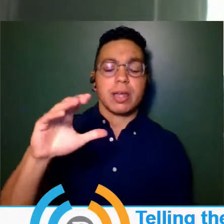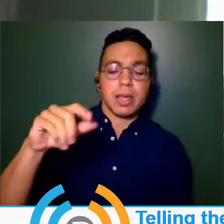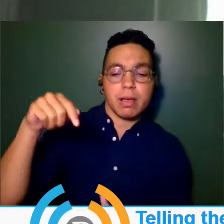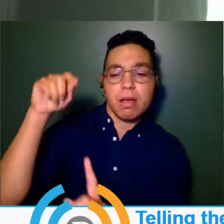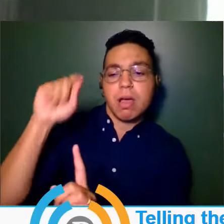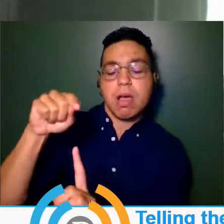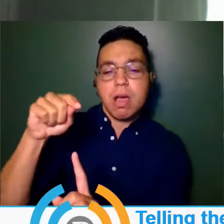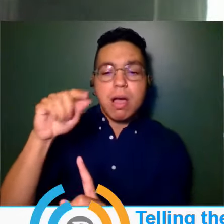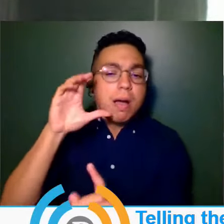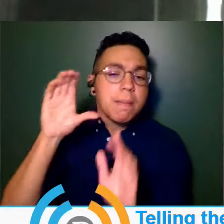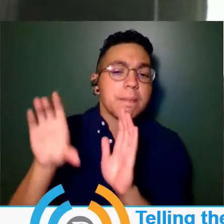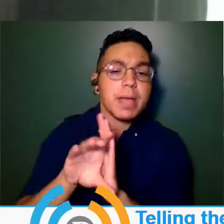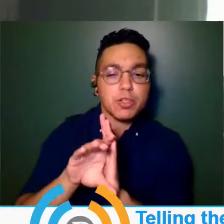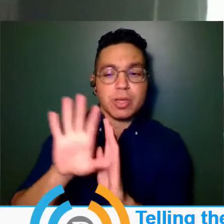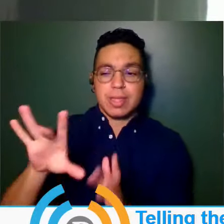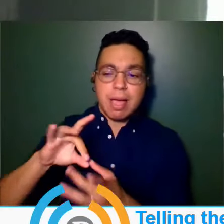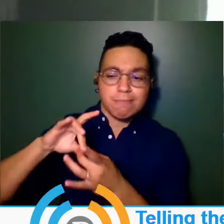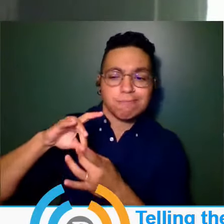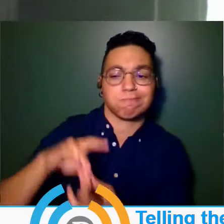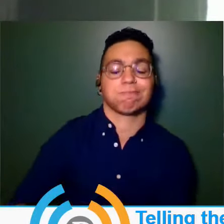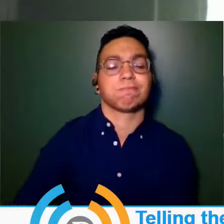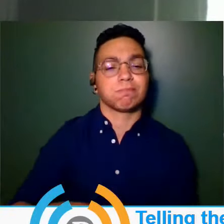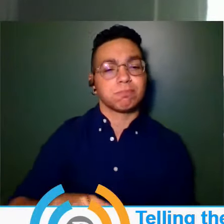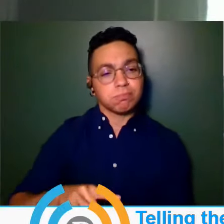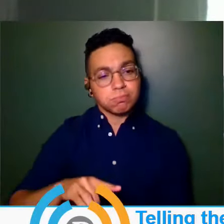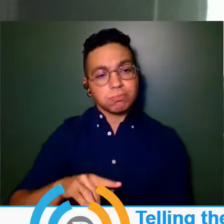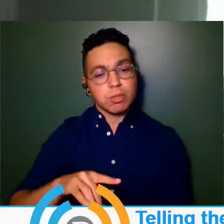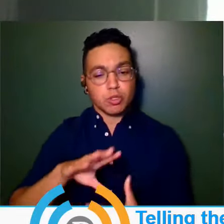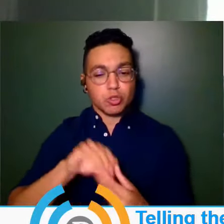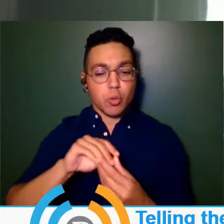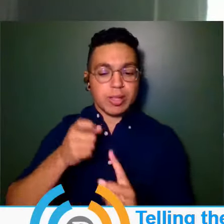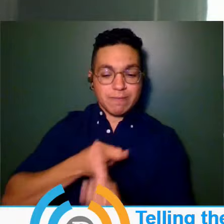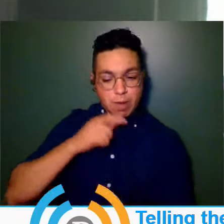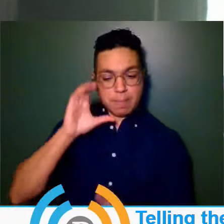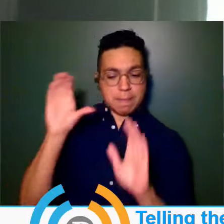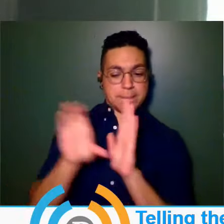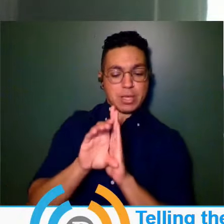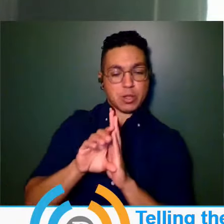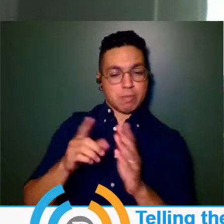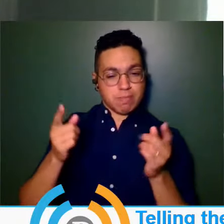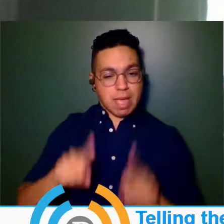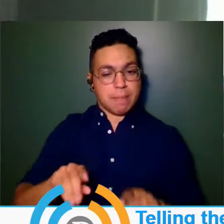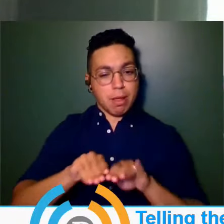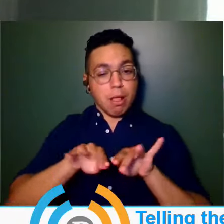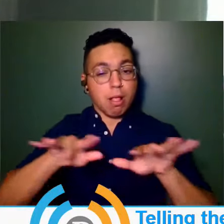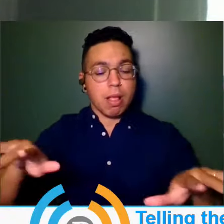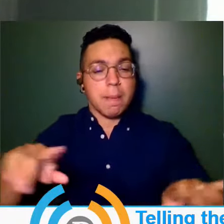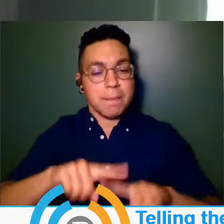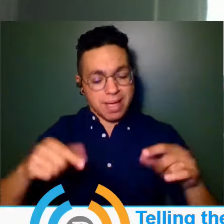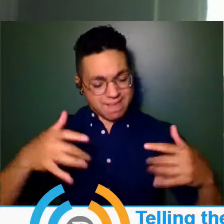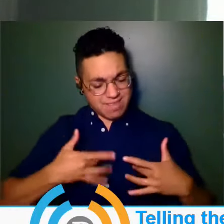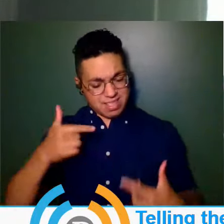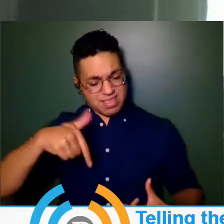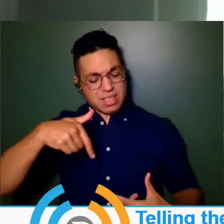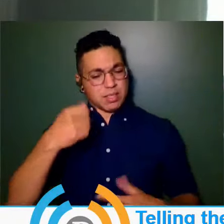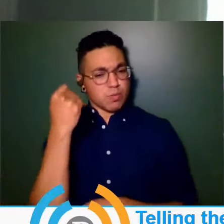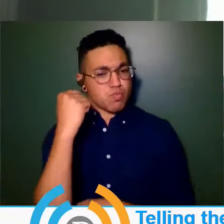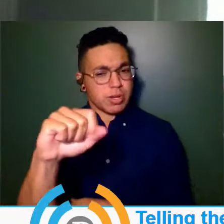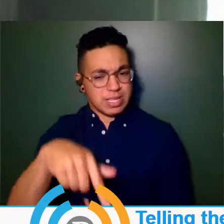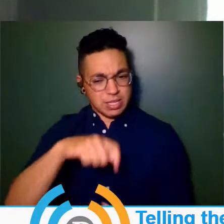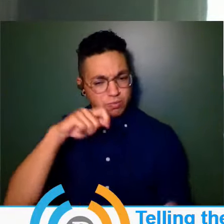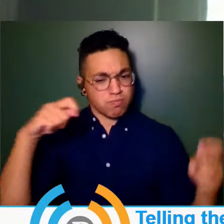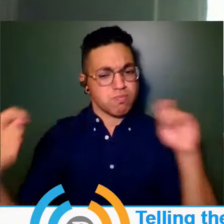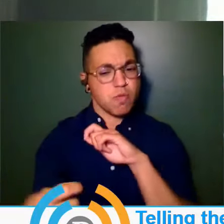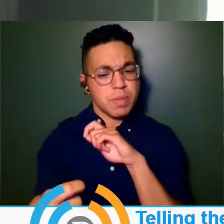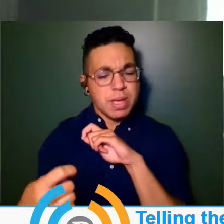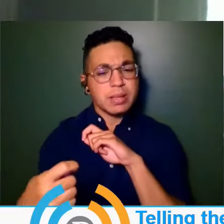sort of takes root and narratives form out of that. I think this protest, this movement, and what we're talking about is